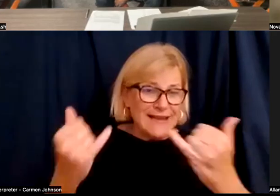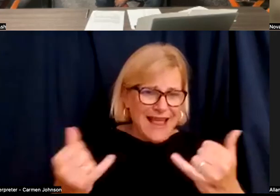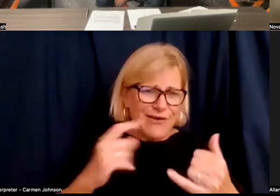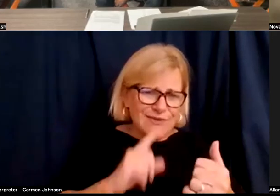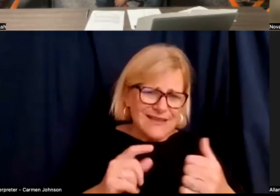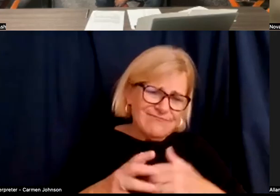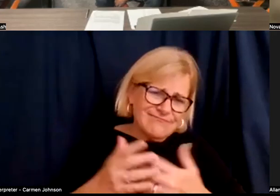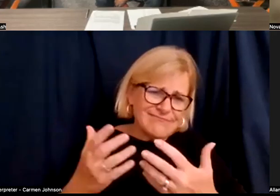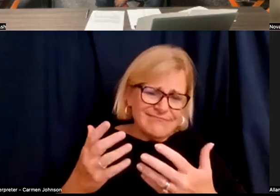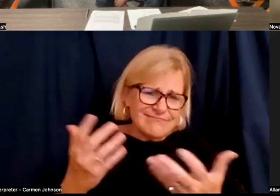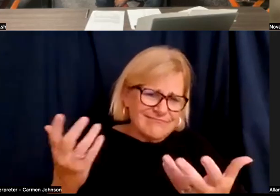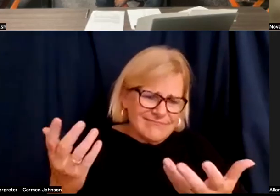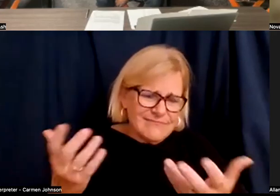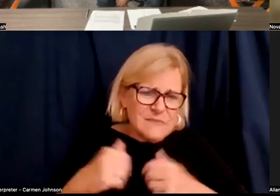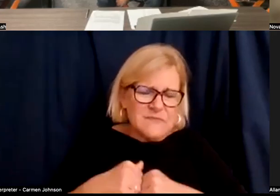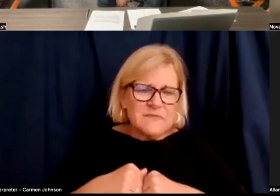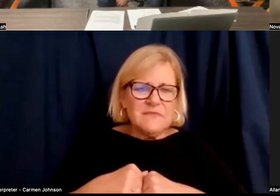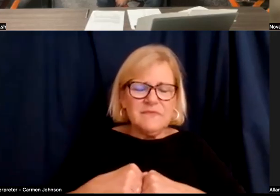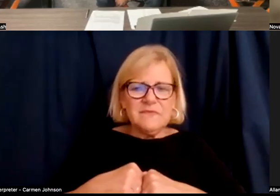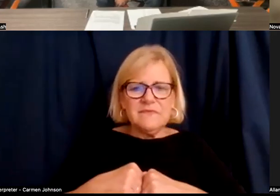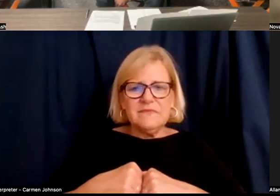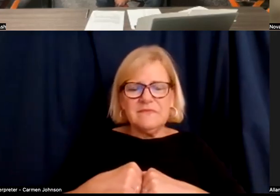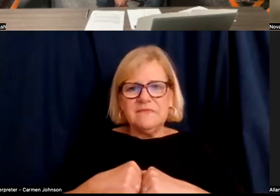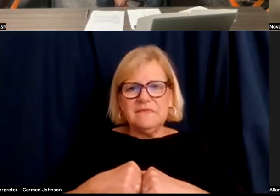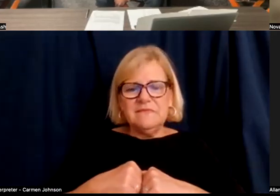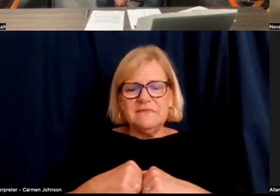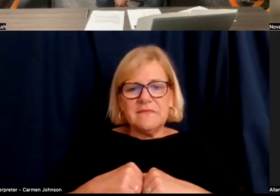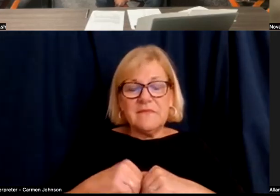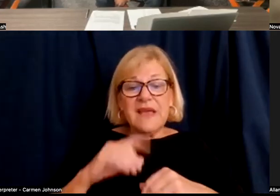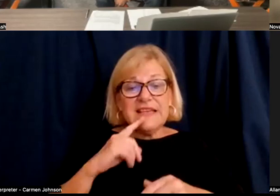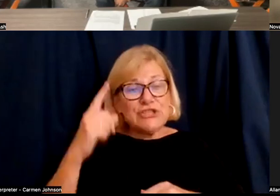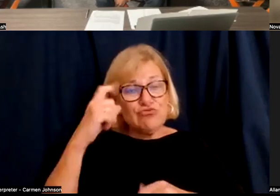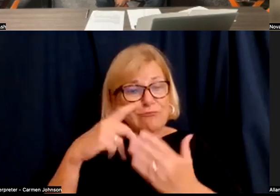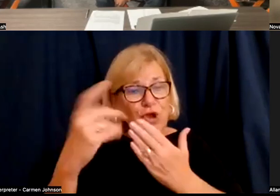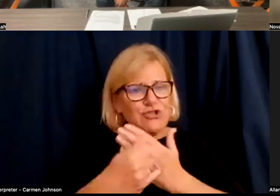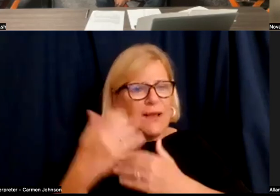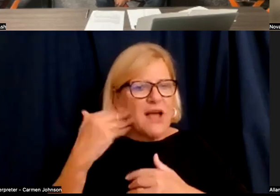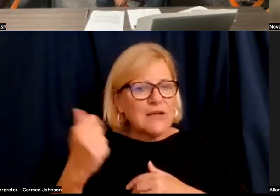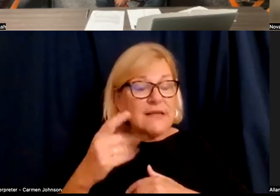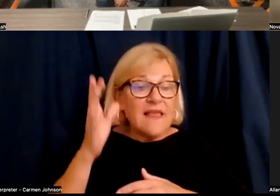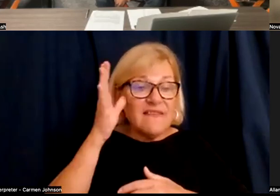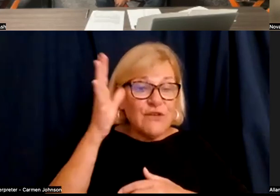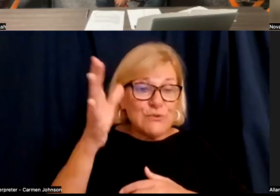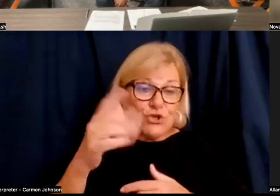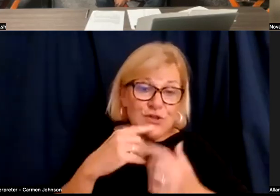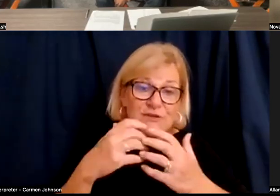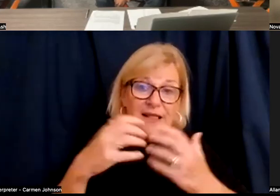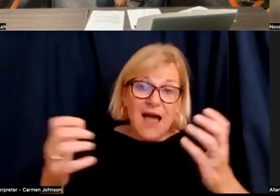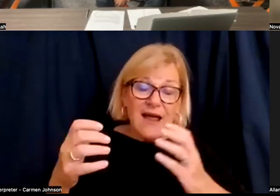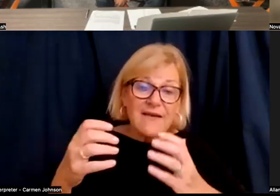figuratively and literally. It's definitely a dream project, especially because the future, there's a lot of stakes